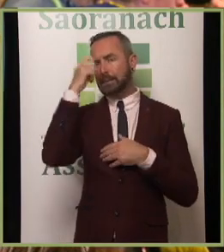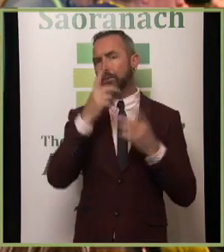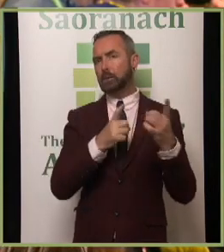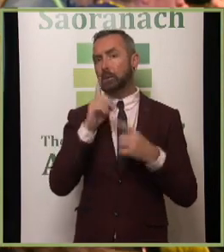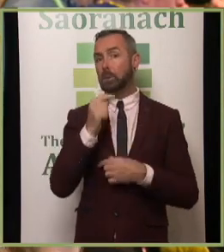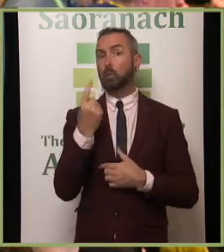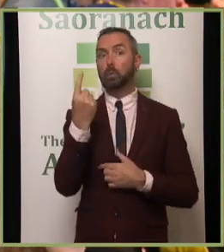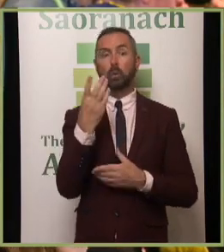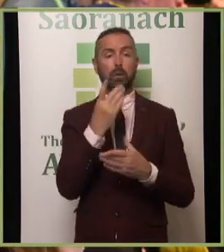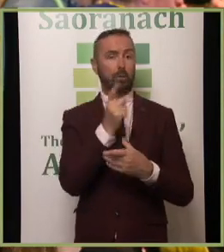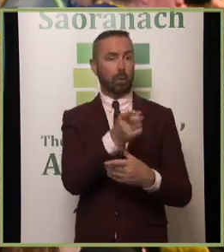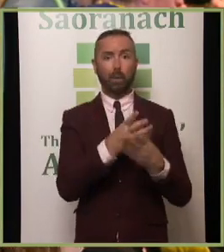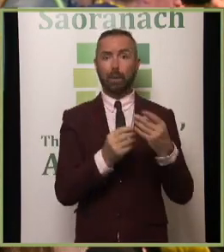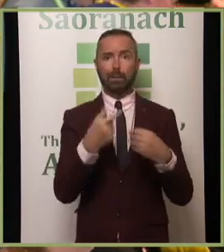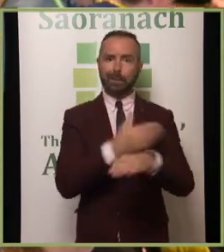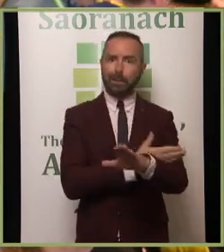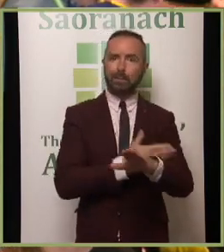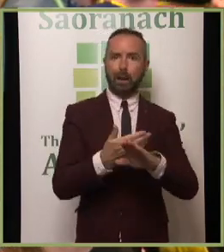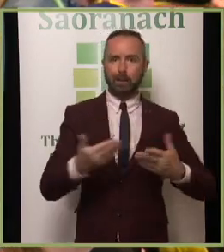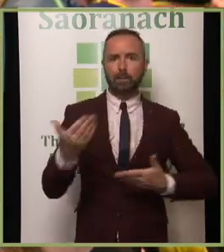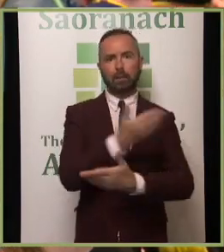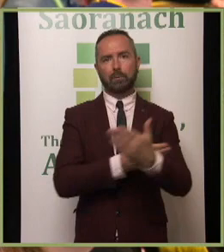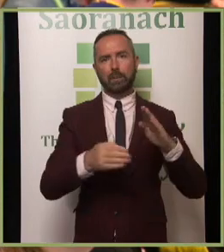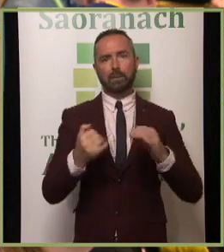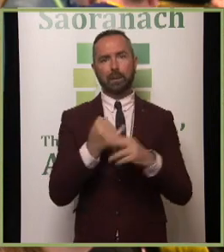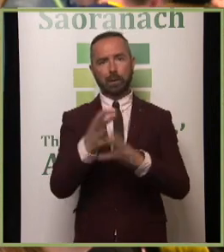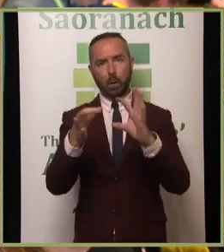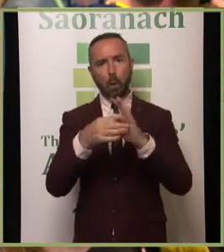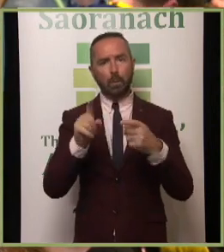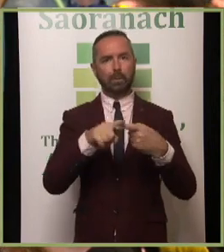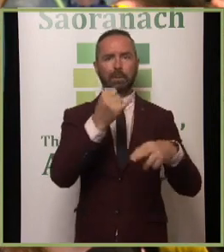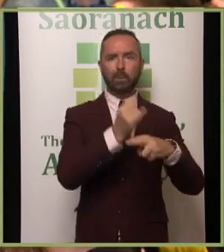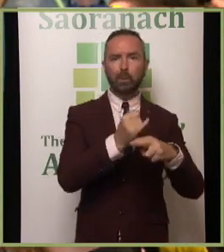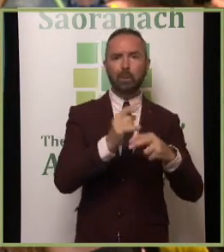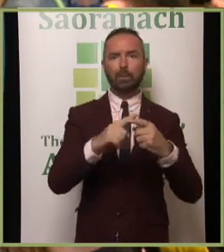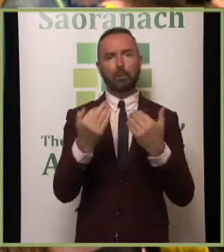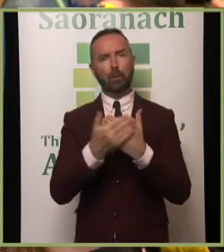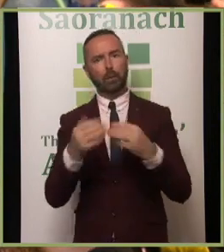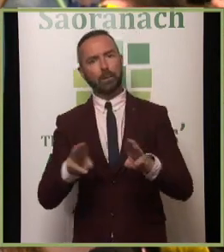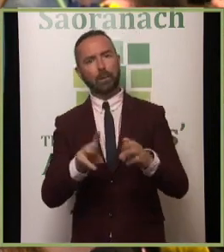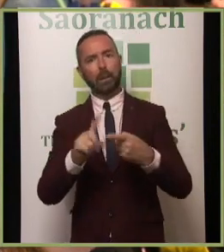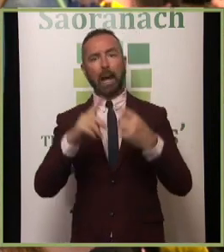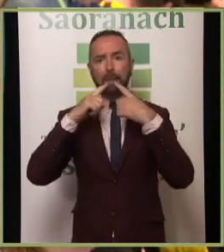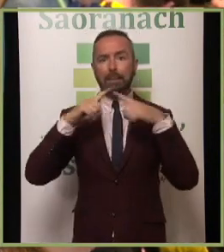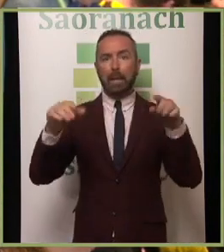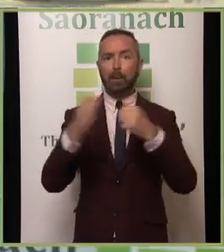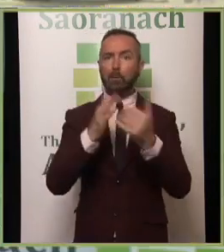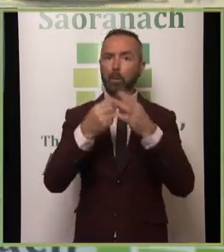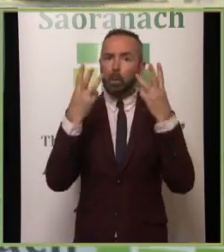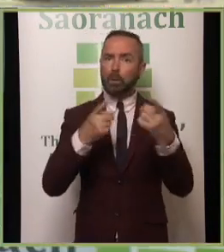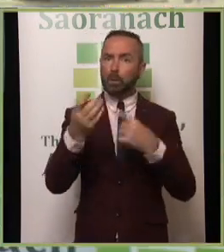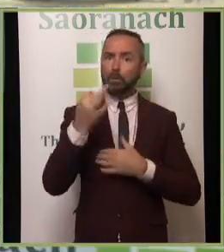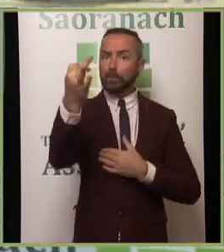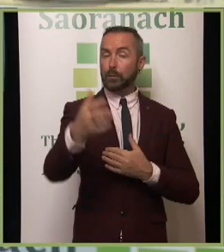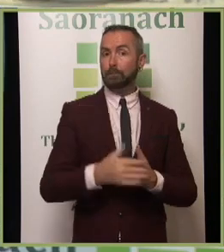be one of those ones that actually kickstarts conversations in homes and in schools and is a statement of intent that we're looking after the